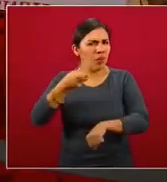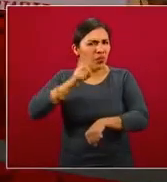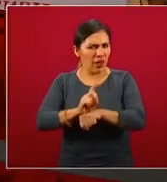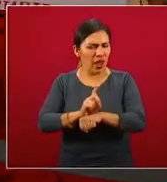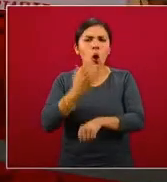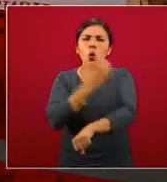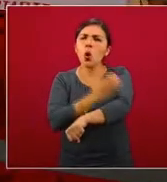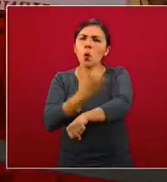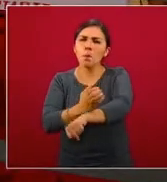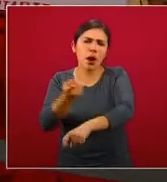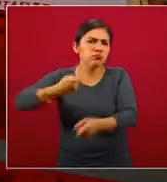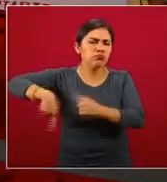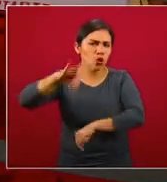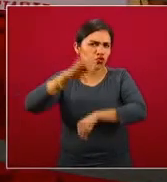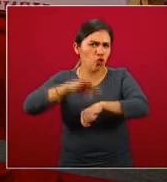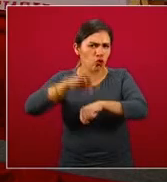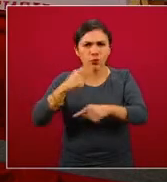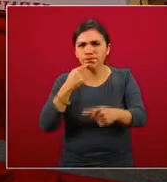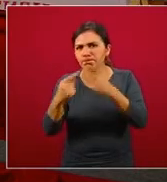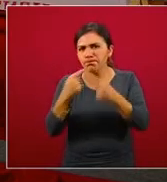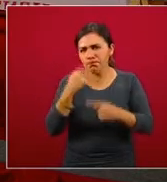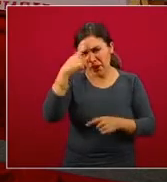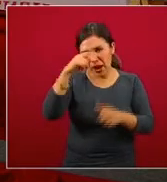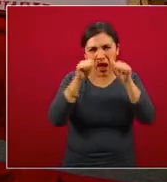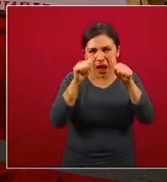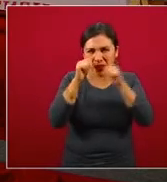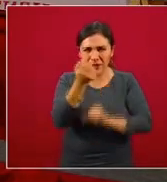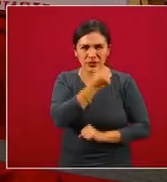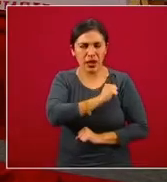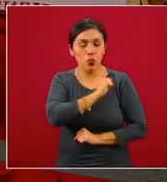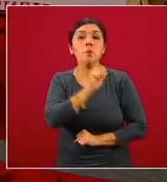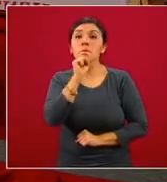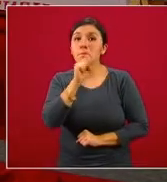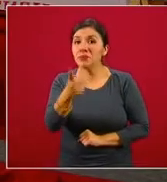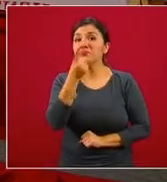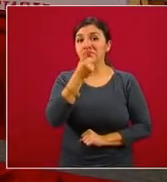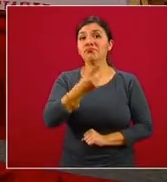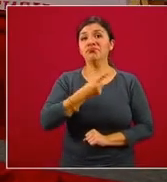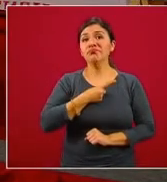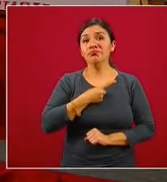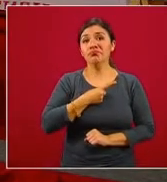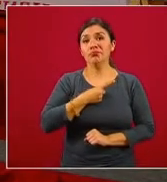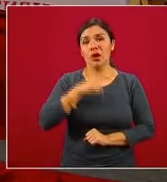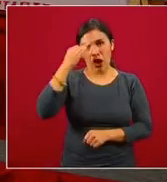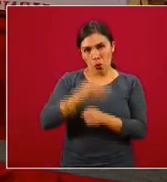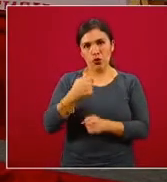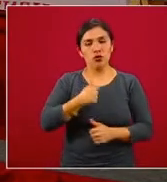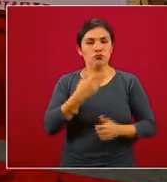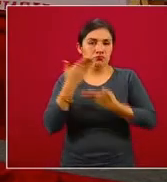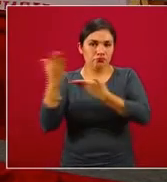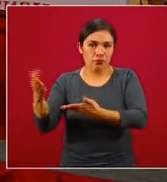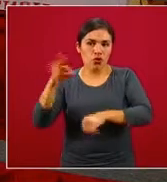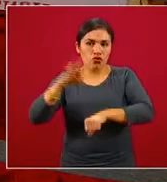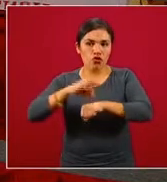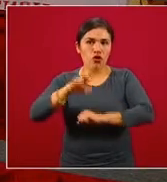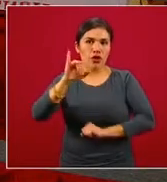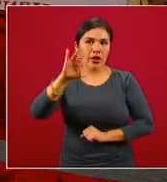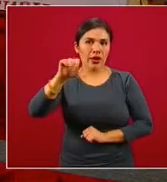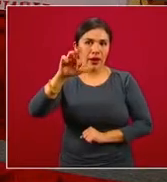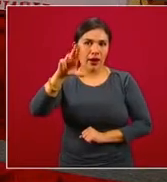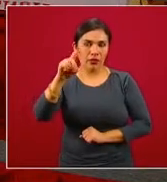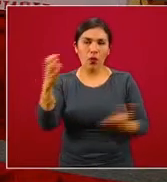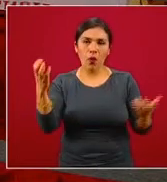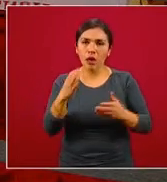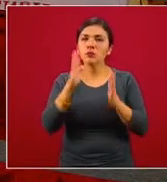lot of lacks, and the majority of families in this country have someone with